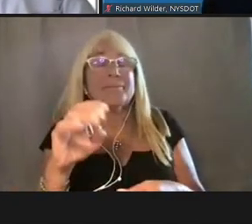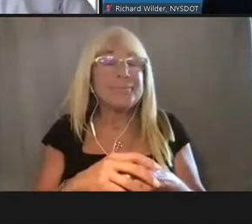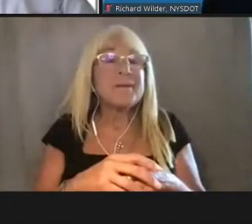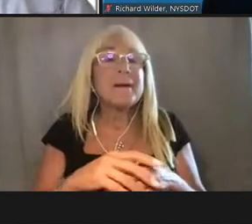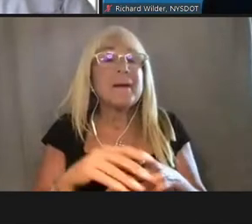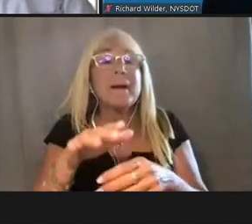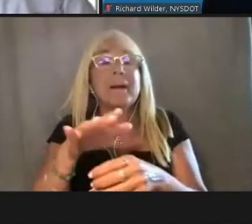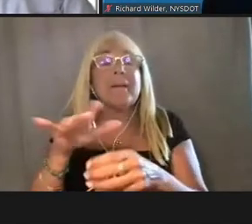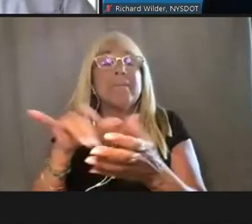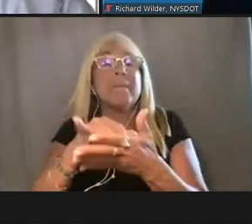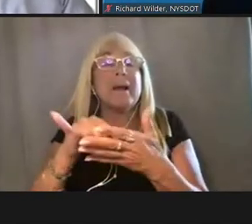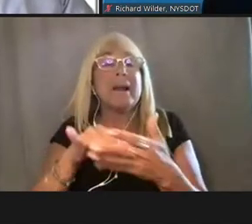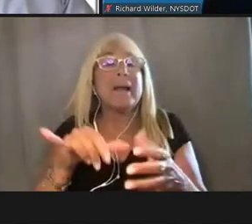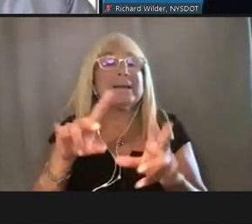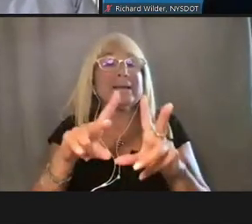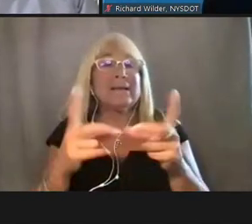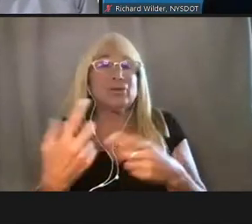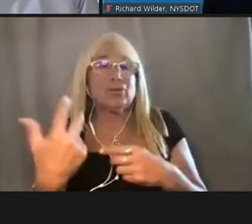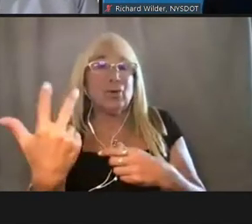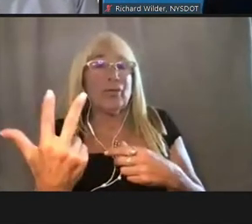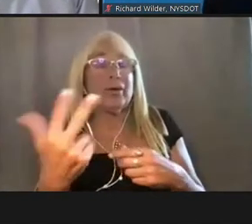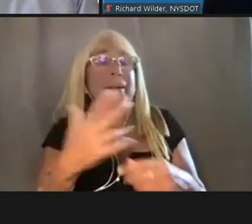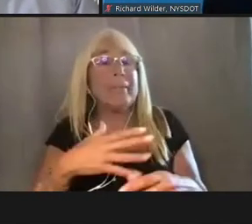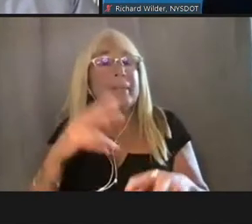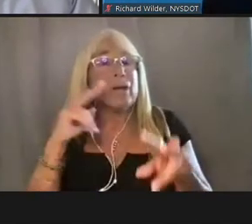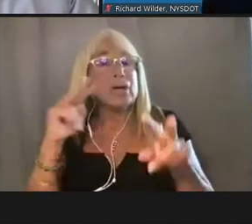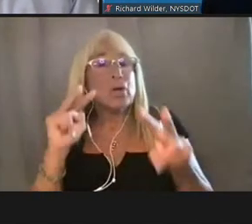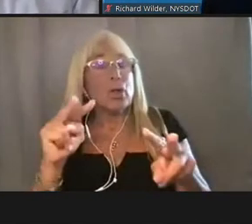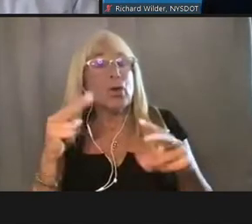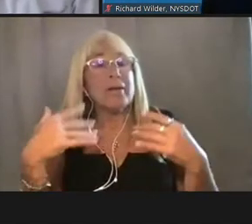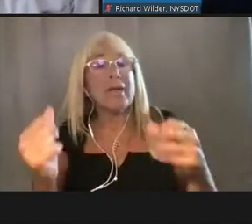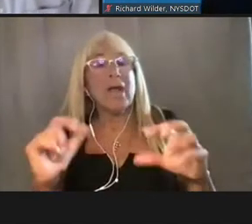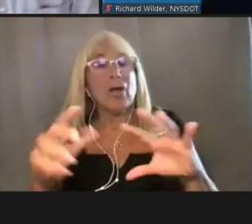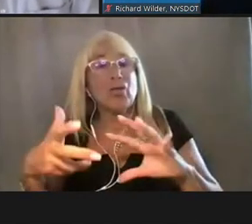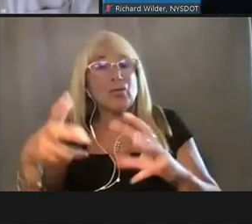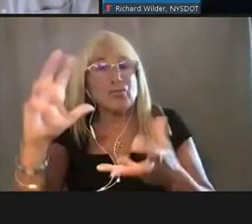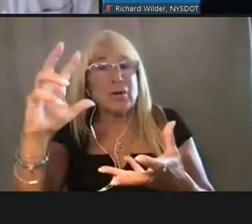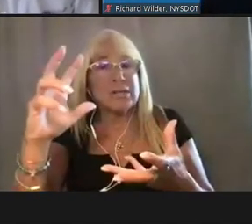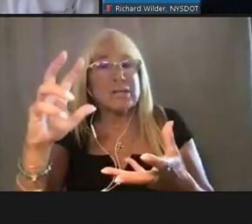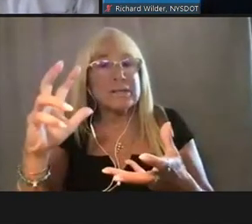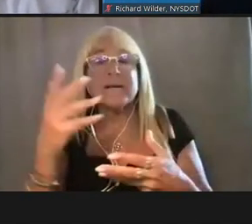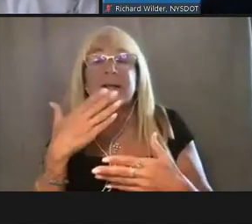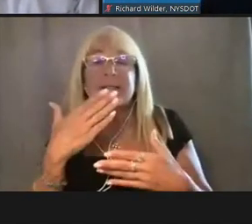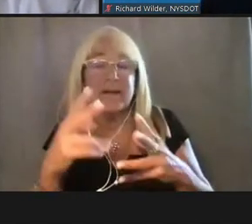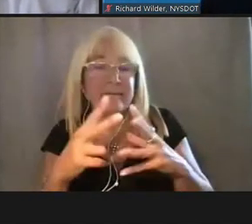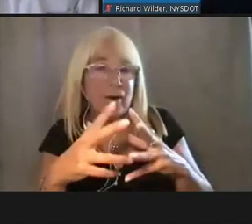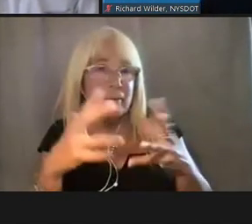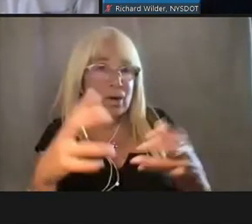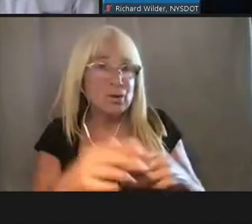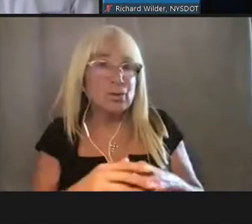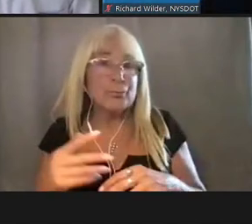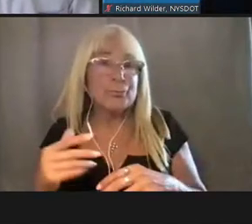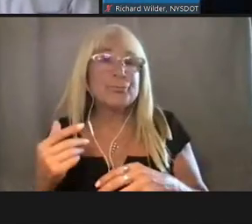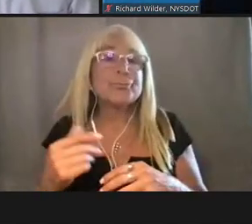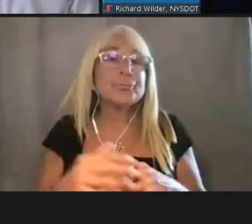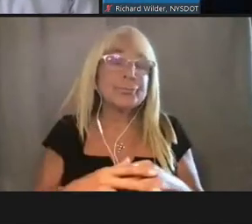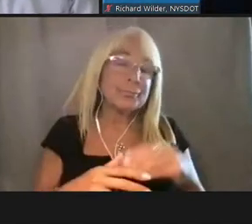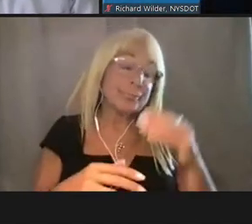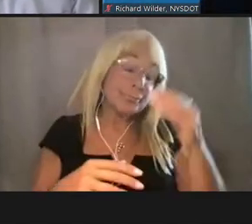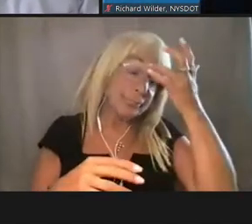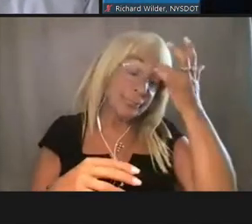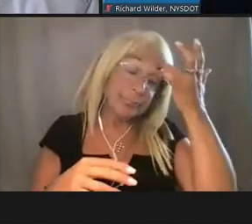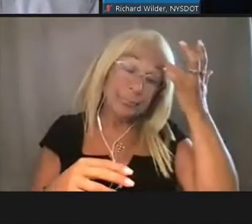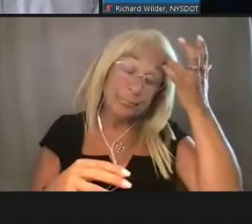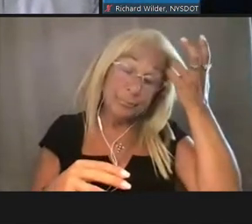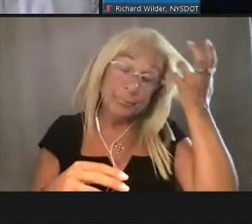once again I urge please look at the Health crisis and consider it thank you thank you the